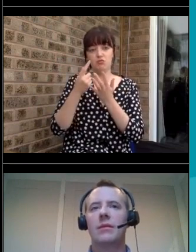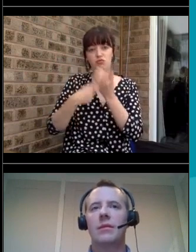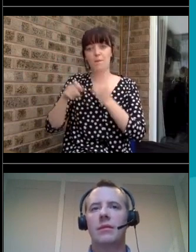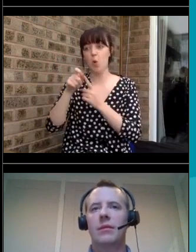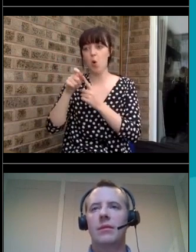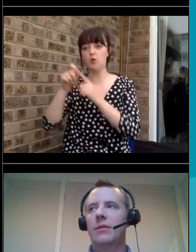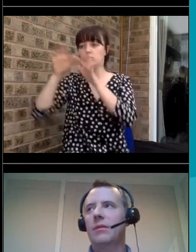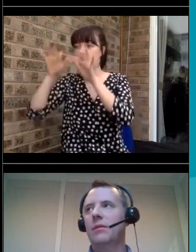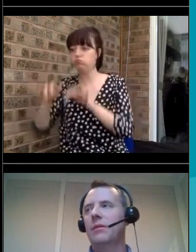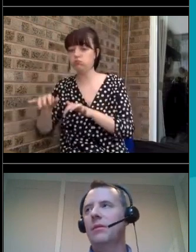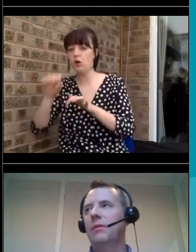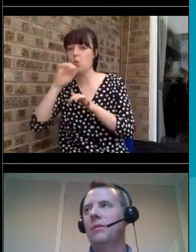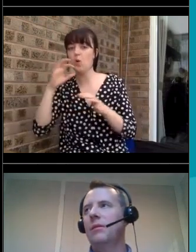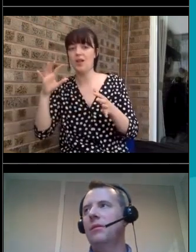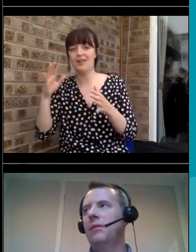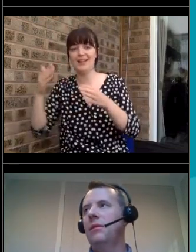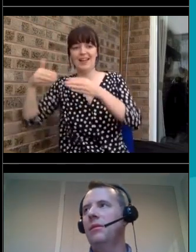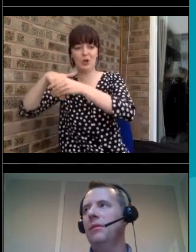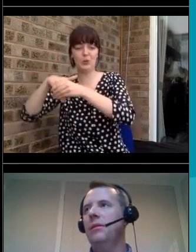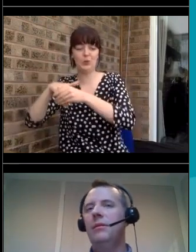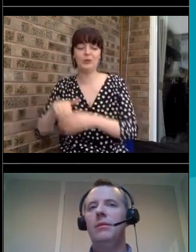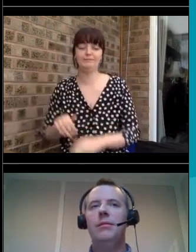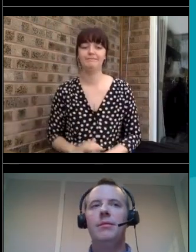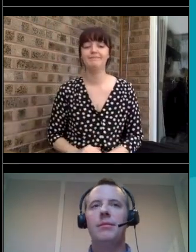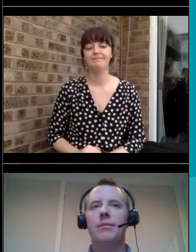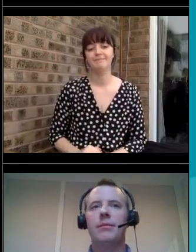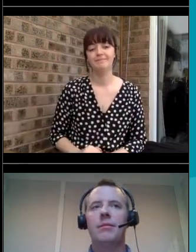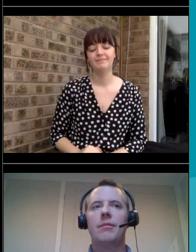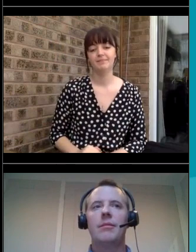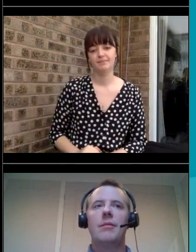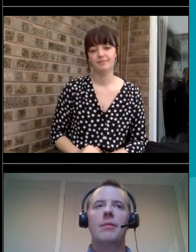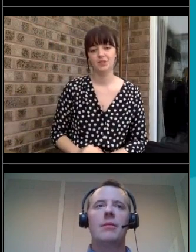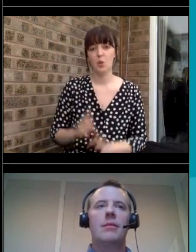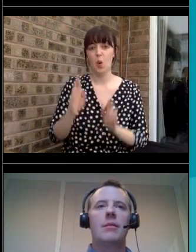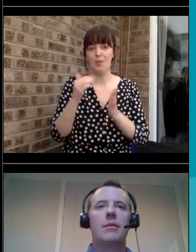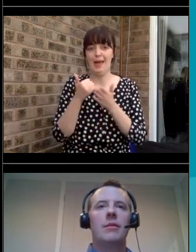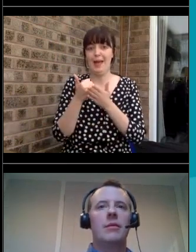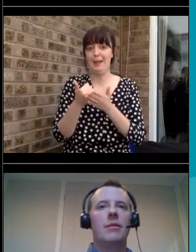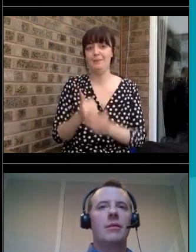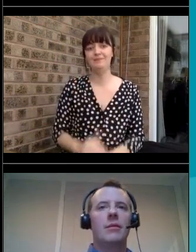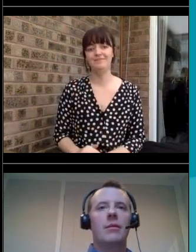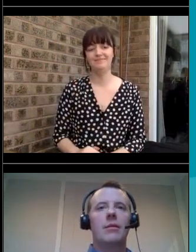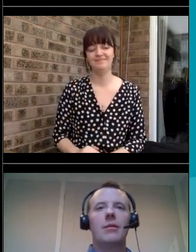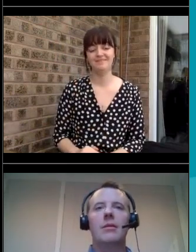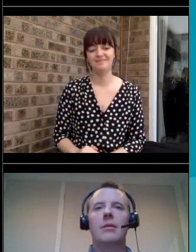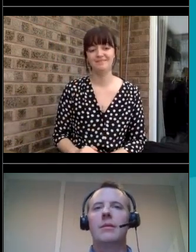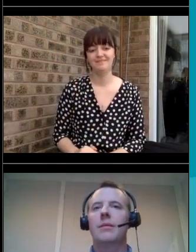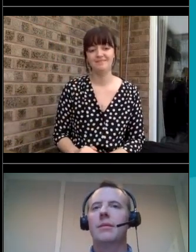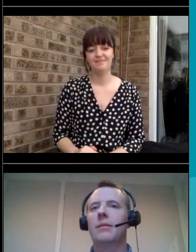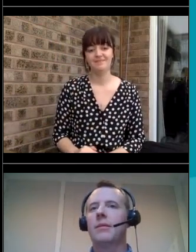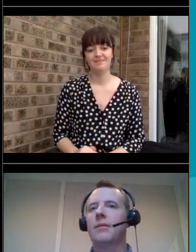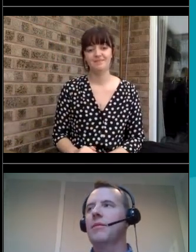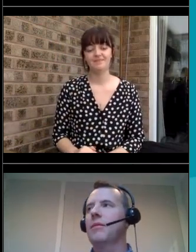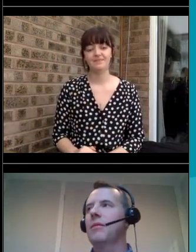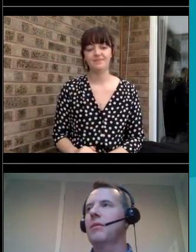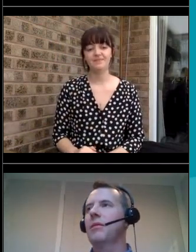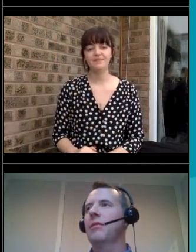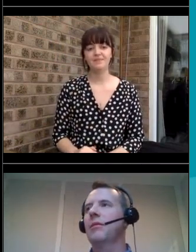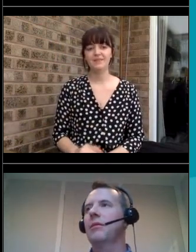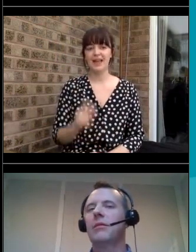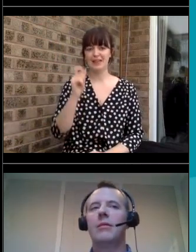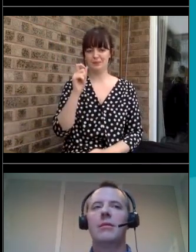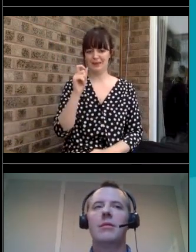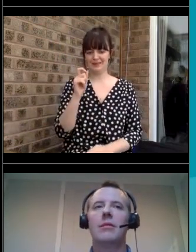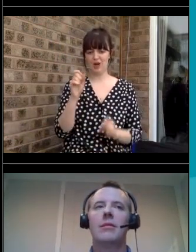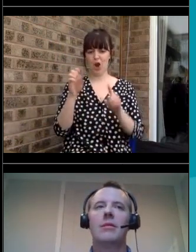hope that helps on that. Let me just have a quick look. I've slightly lost my place